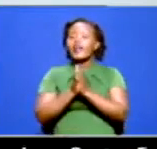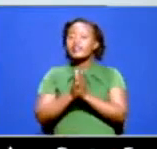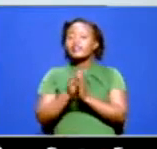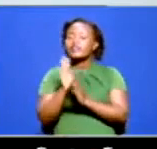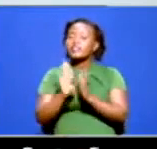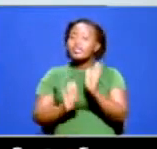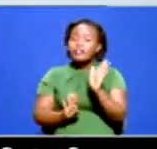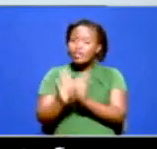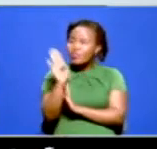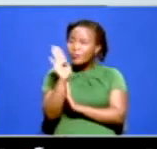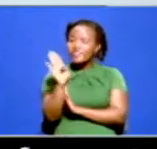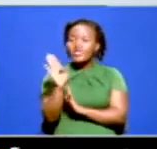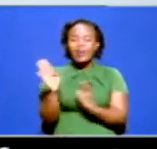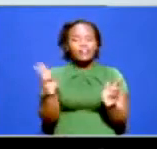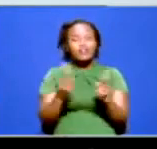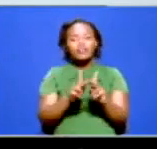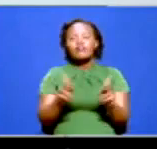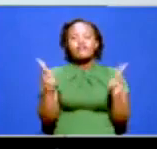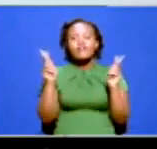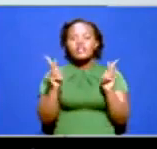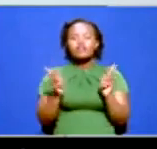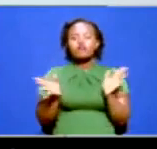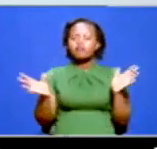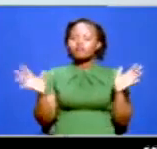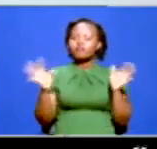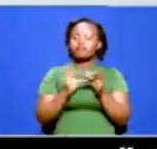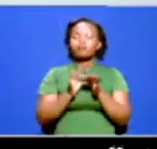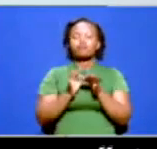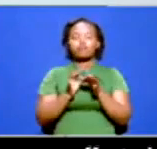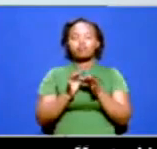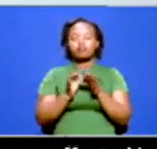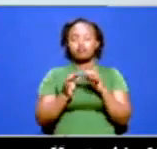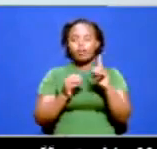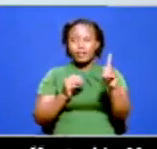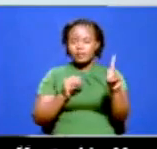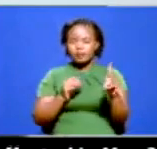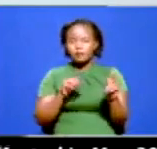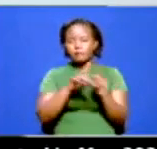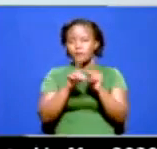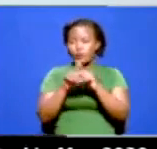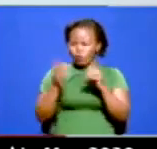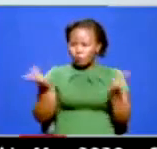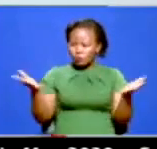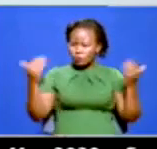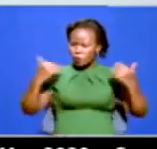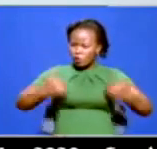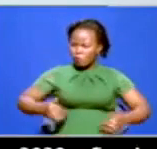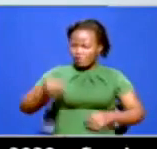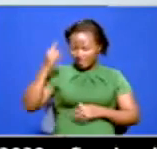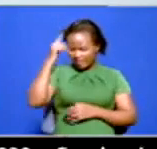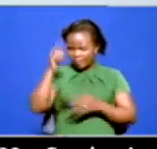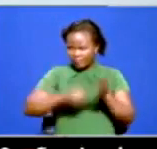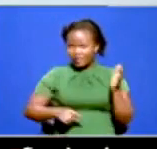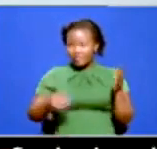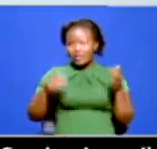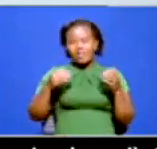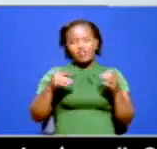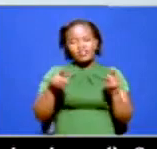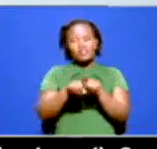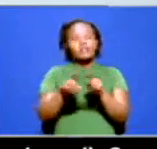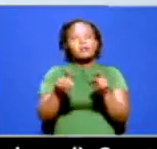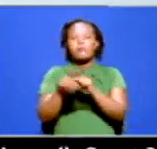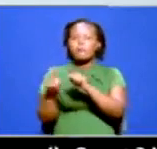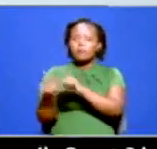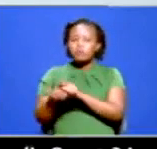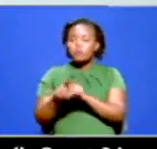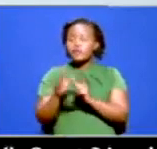are very much intricately related. And in fact, I think they are two sides of the same coin.